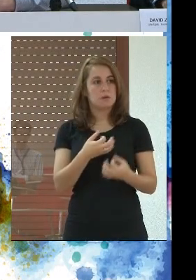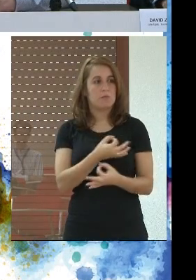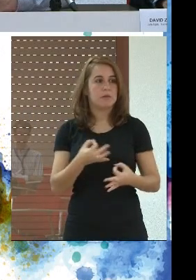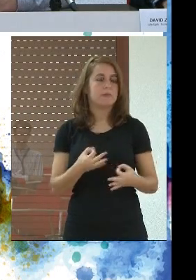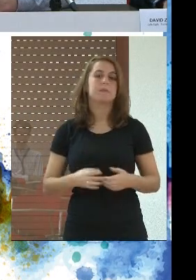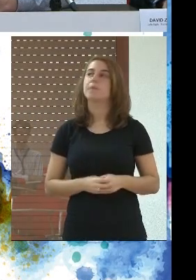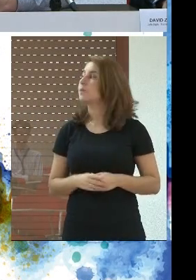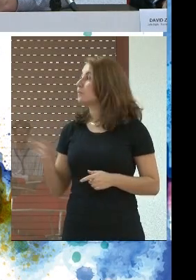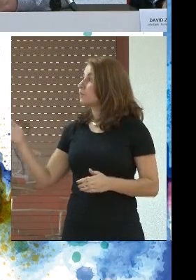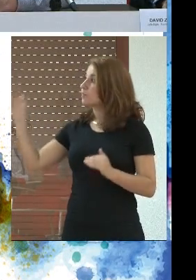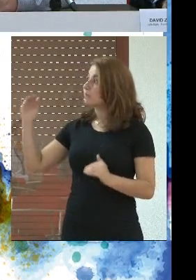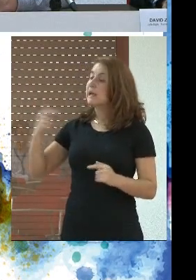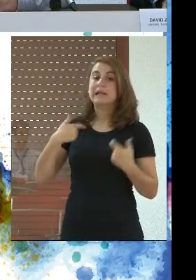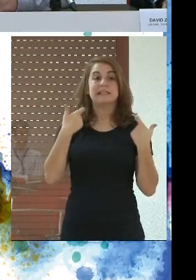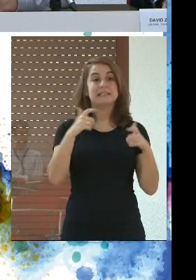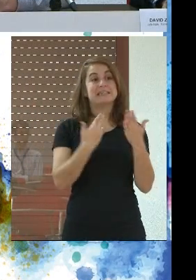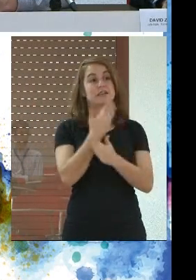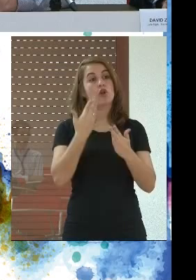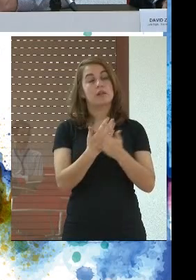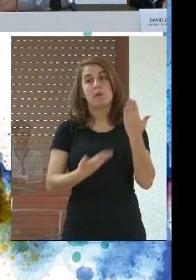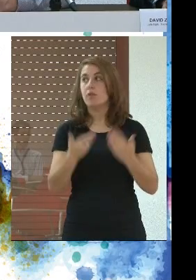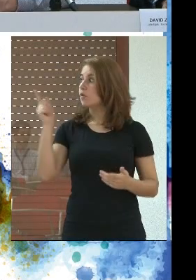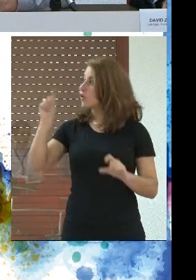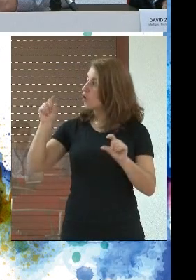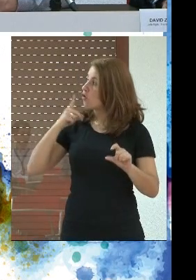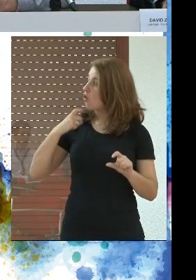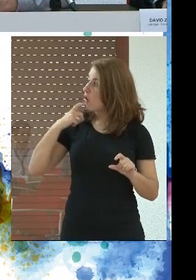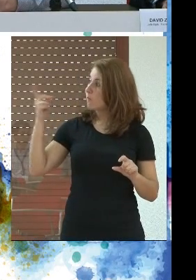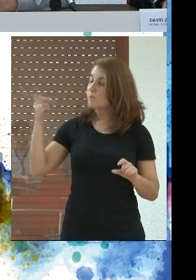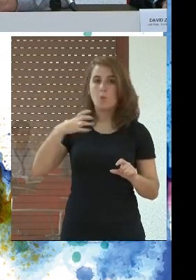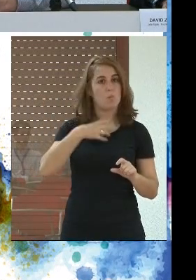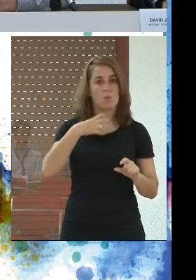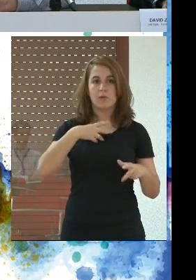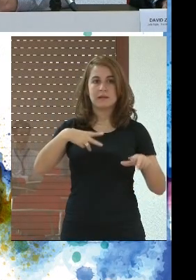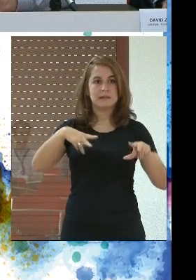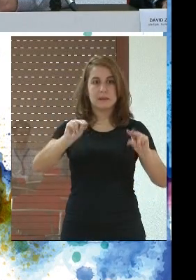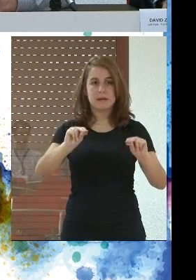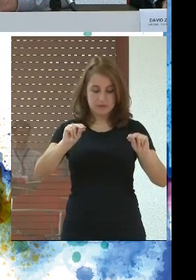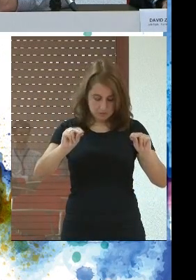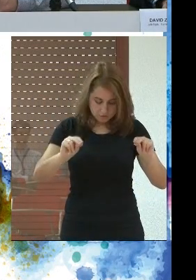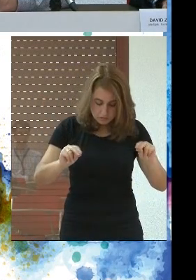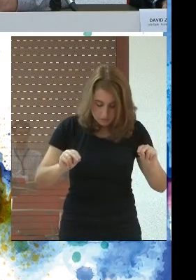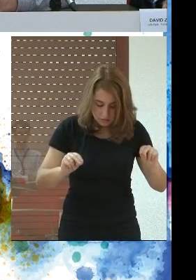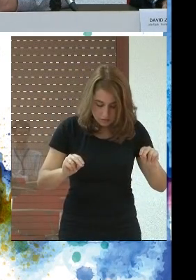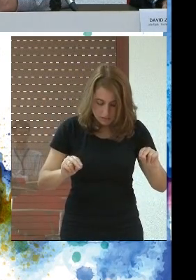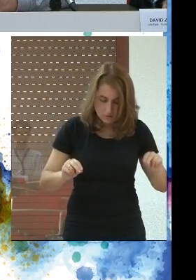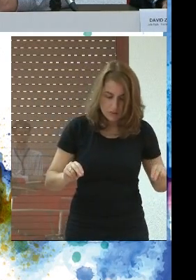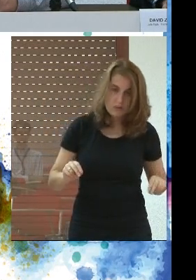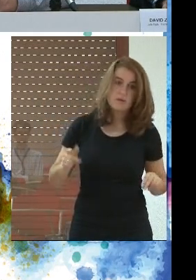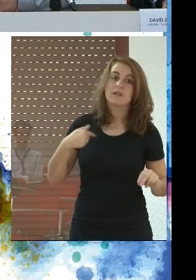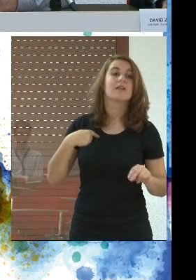classifier a priori worked correctly. The second evaluation in red, these are the ones that patients weren't able to finish the